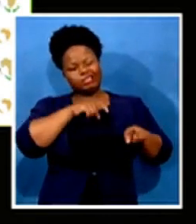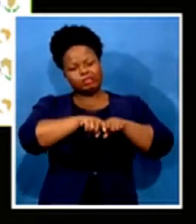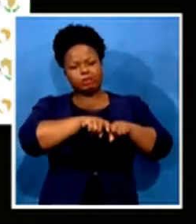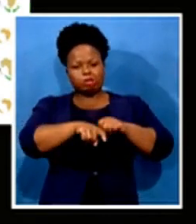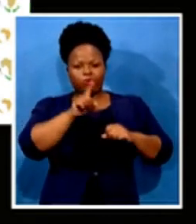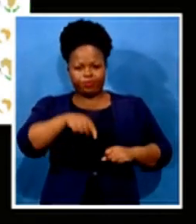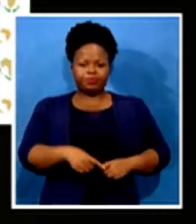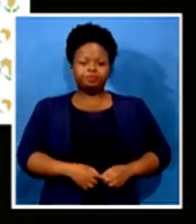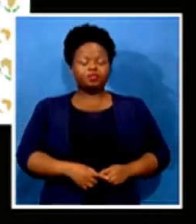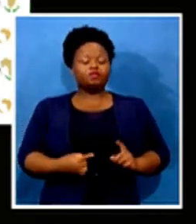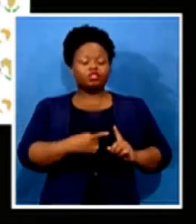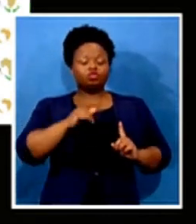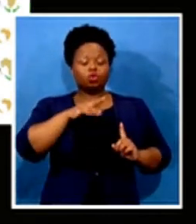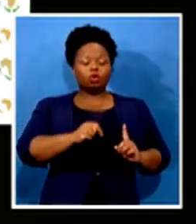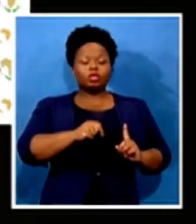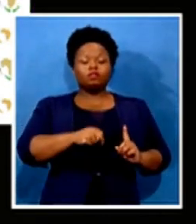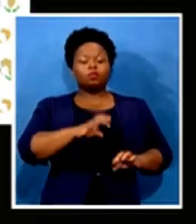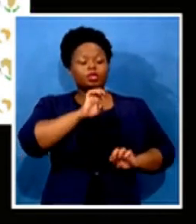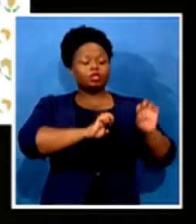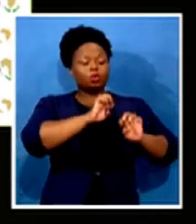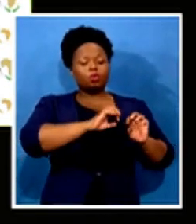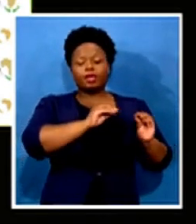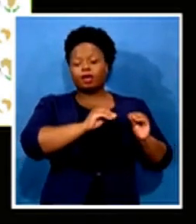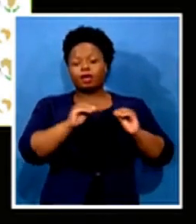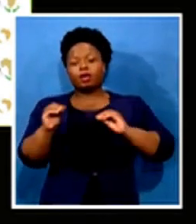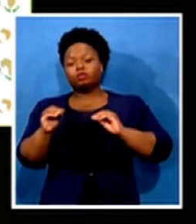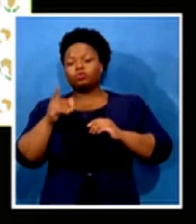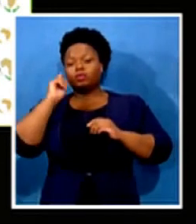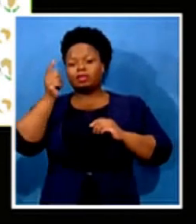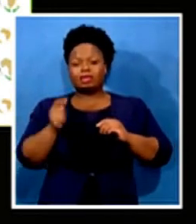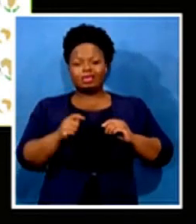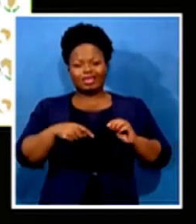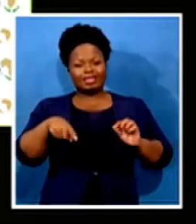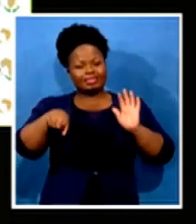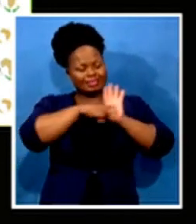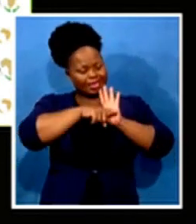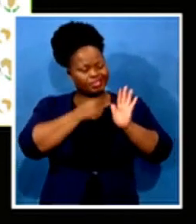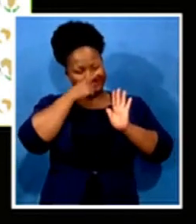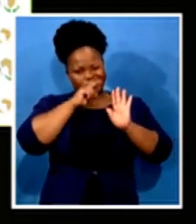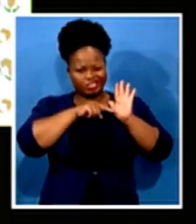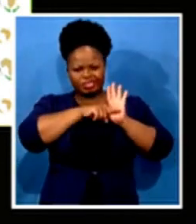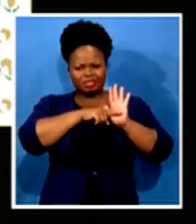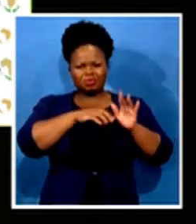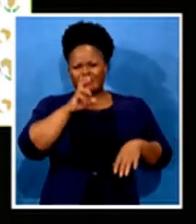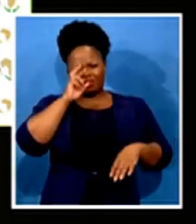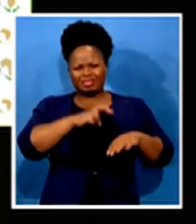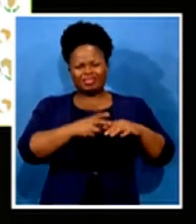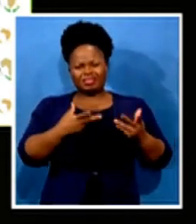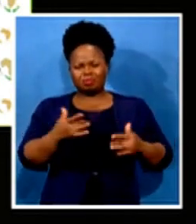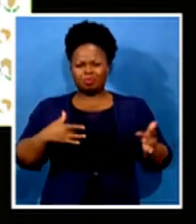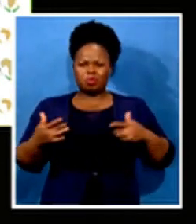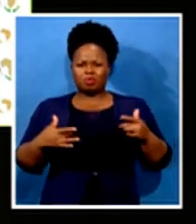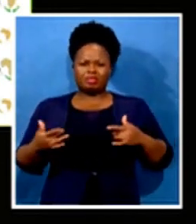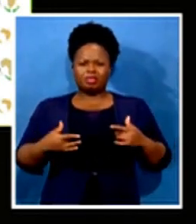Ethiopia to Kenya and has a negative test, there is absolutely no reason why we should be concerned that John brings in a